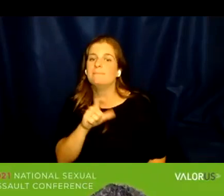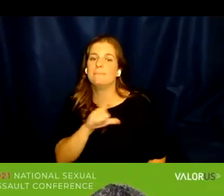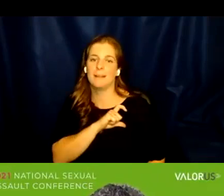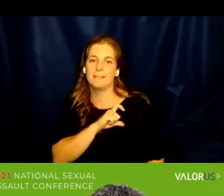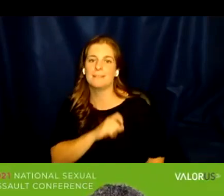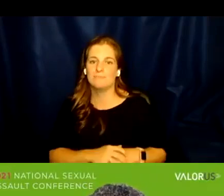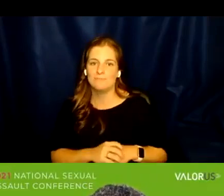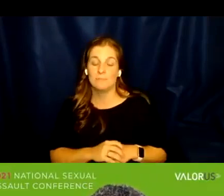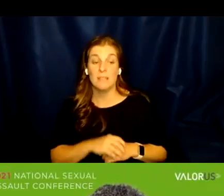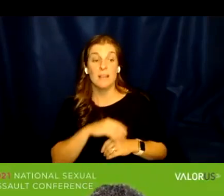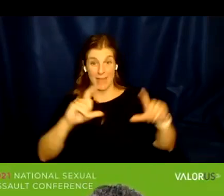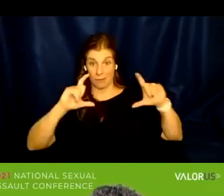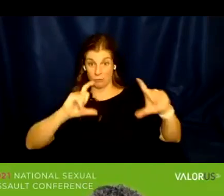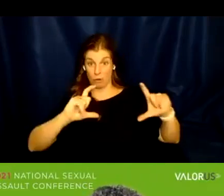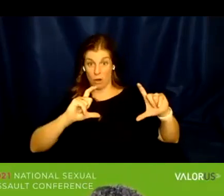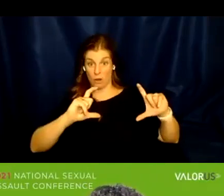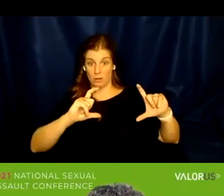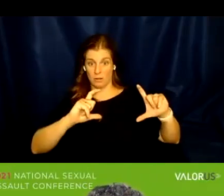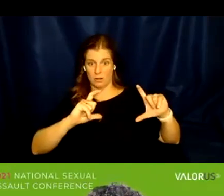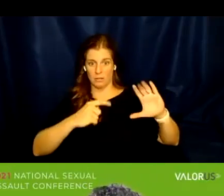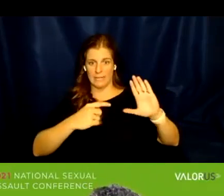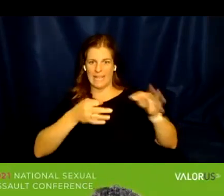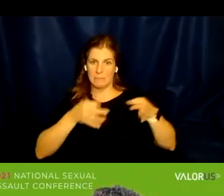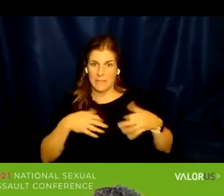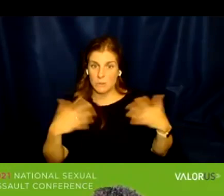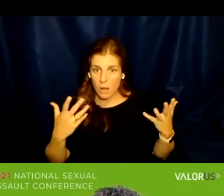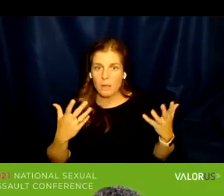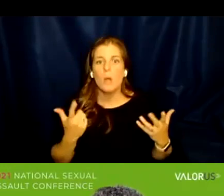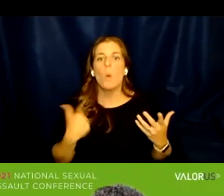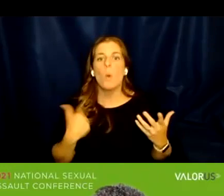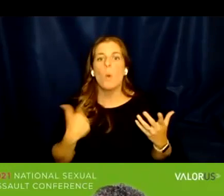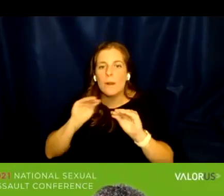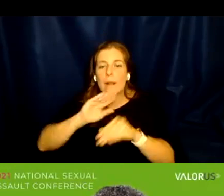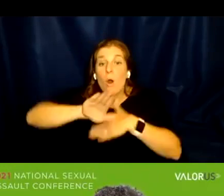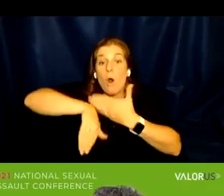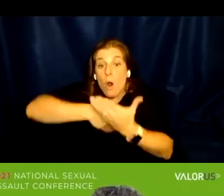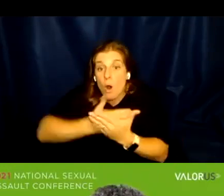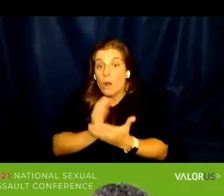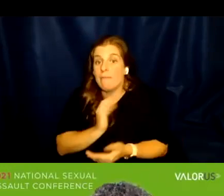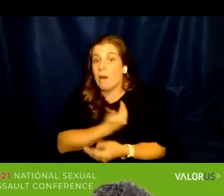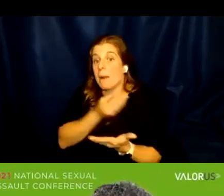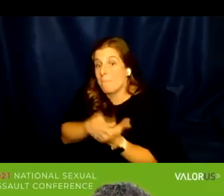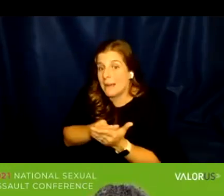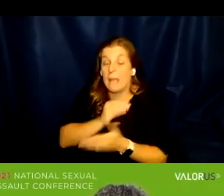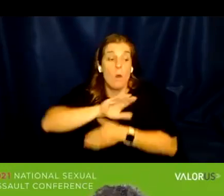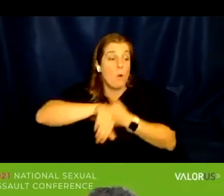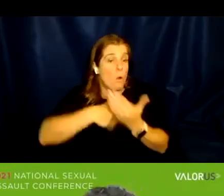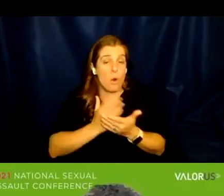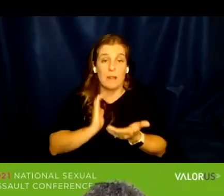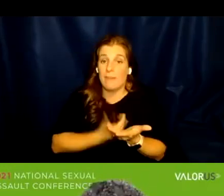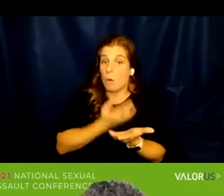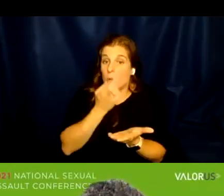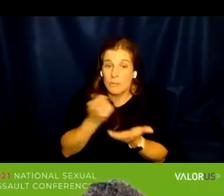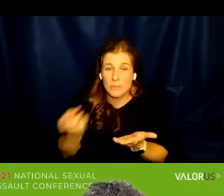says to me is that we are putting all of our money and all of our resources and all of the legitimacy and all of